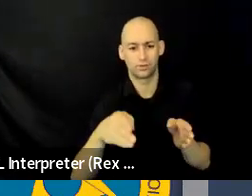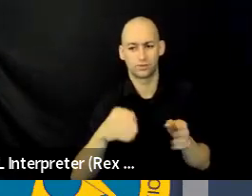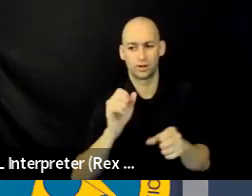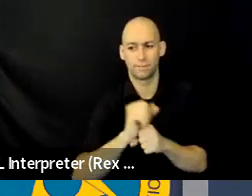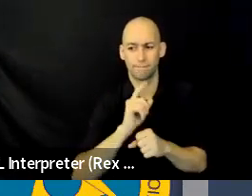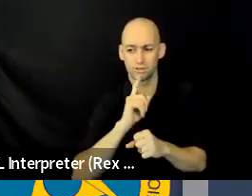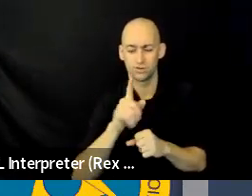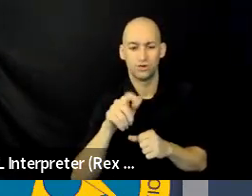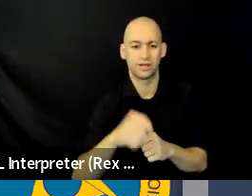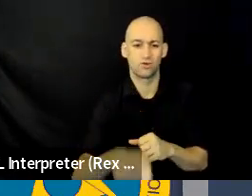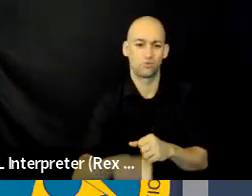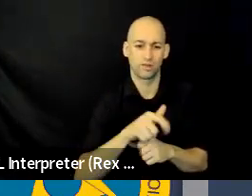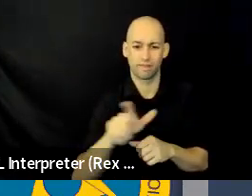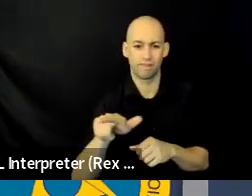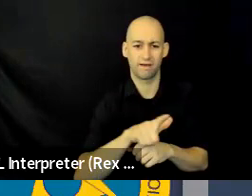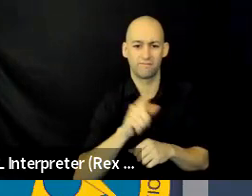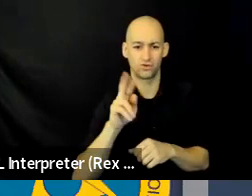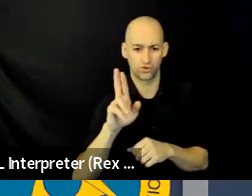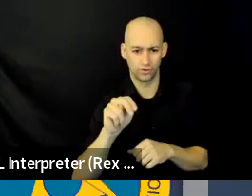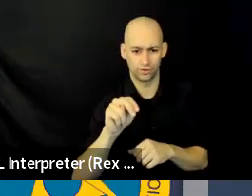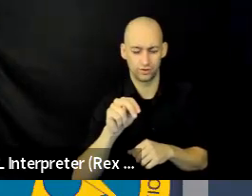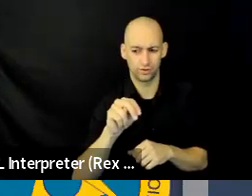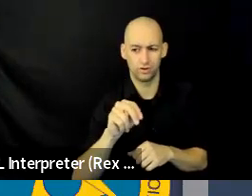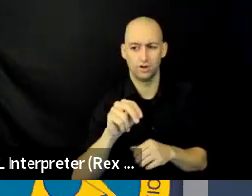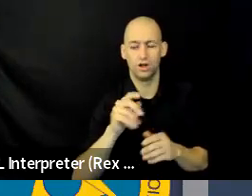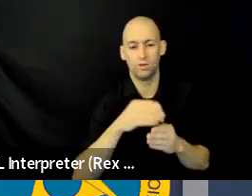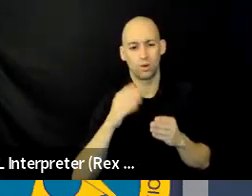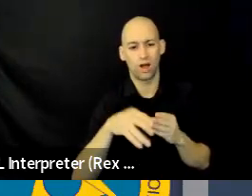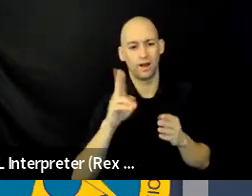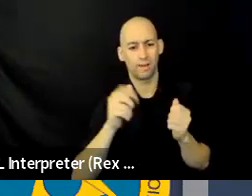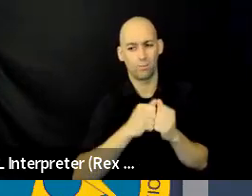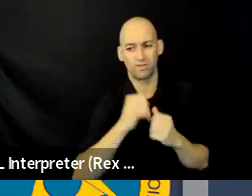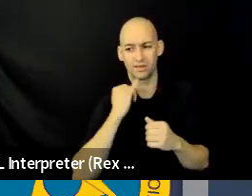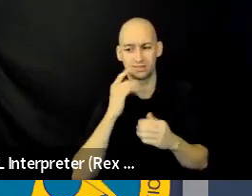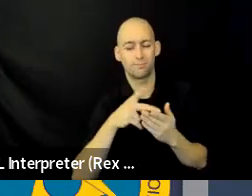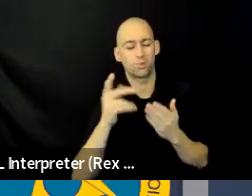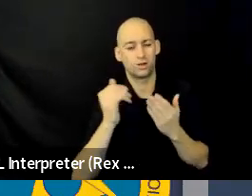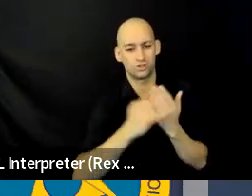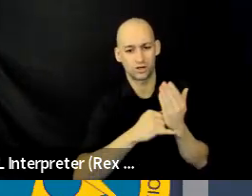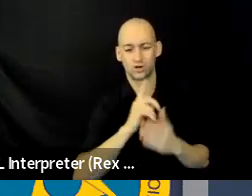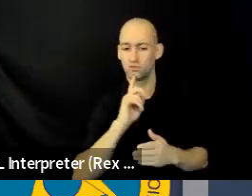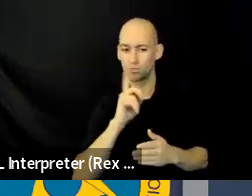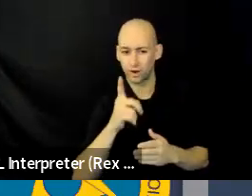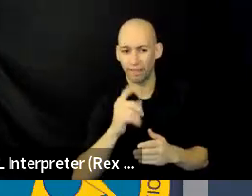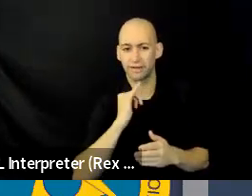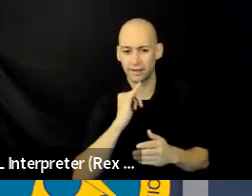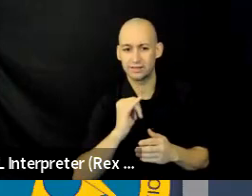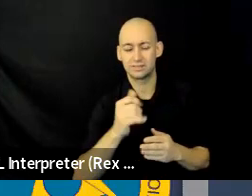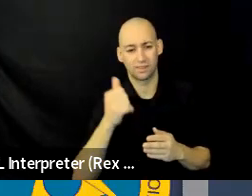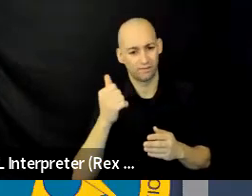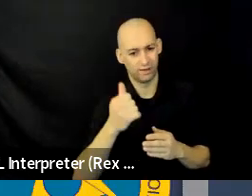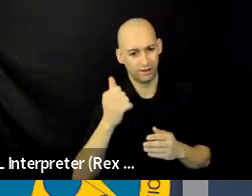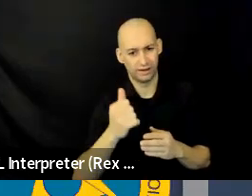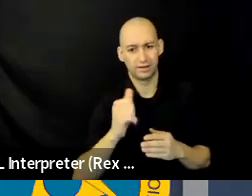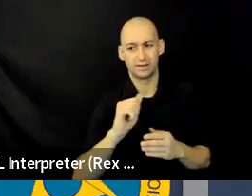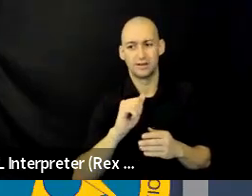those left turn movements, really, and that's what we've ended up with as a project. The reality is, in terms of funding, we have a